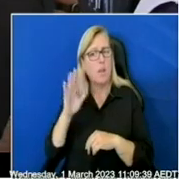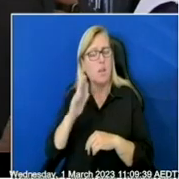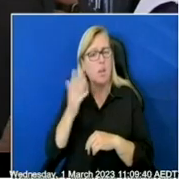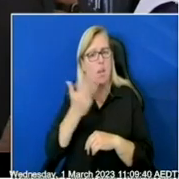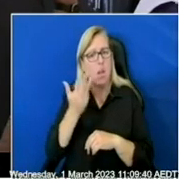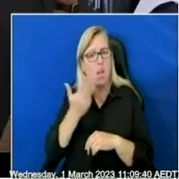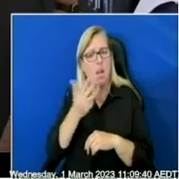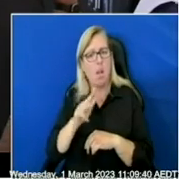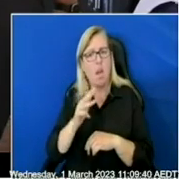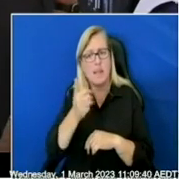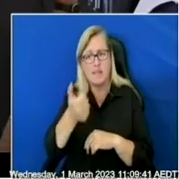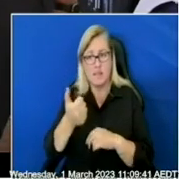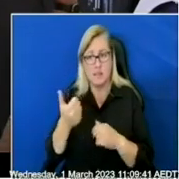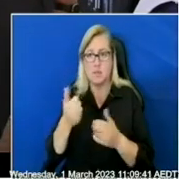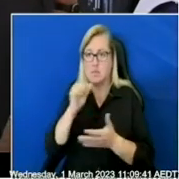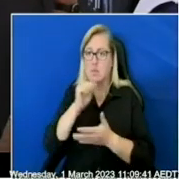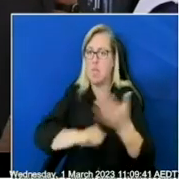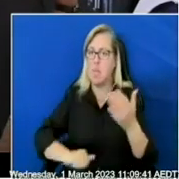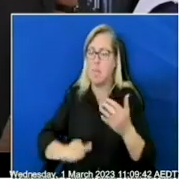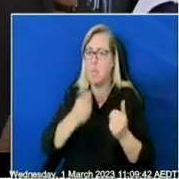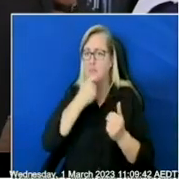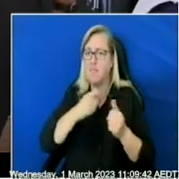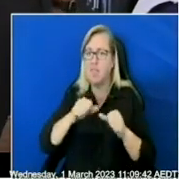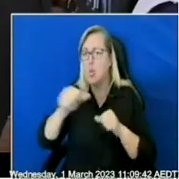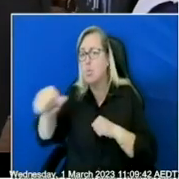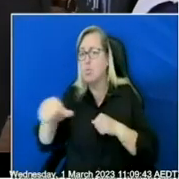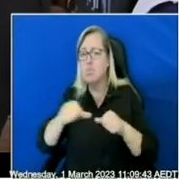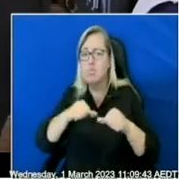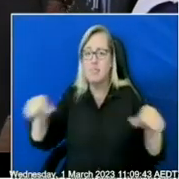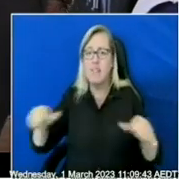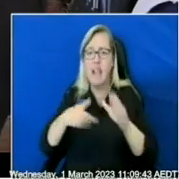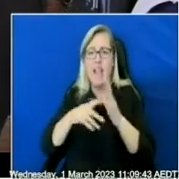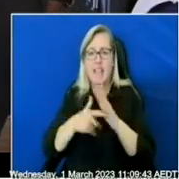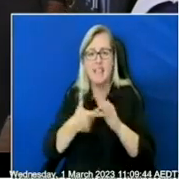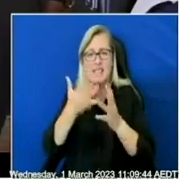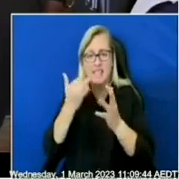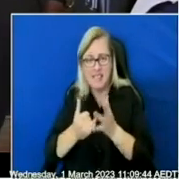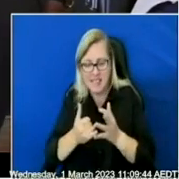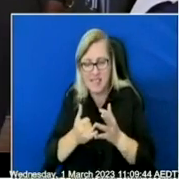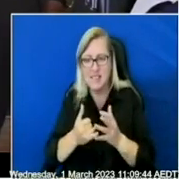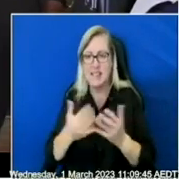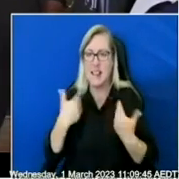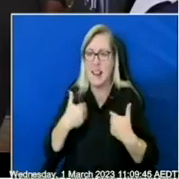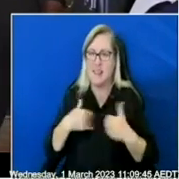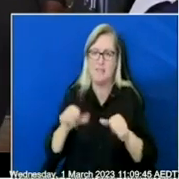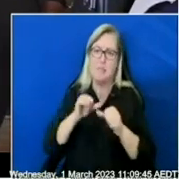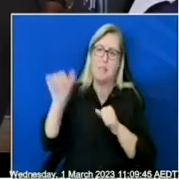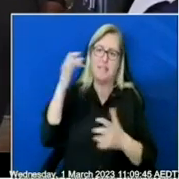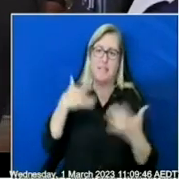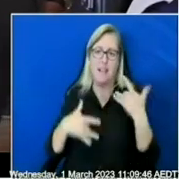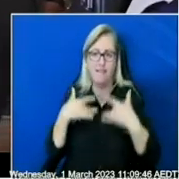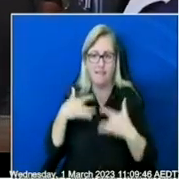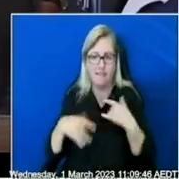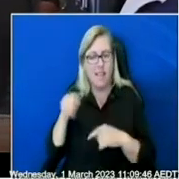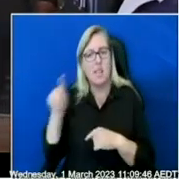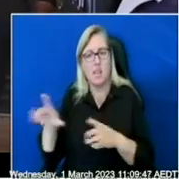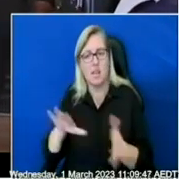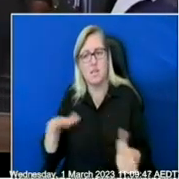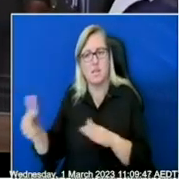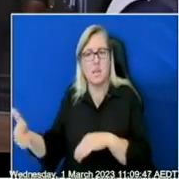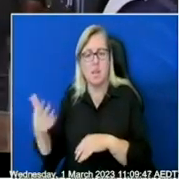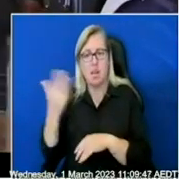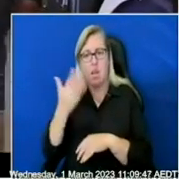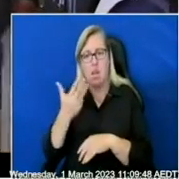and kept chooks and everything, and then he passed away in 98. Mm. And then 22 years later, Mum was